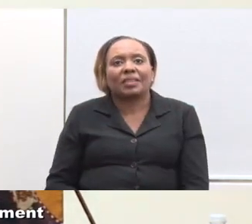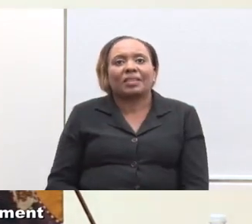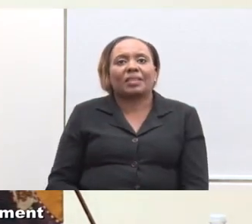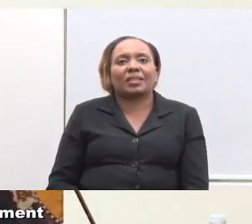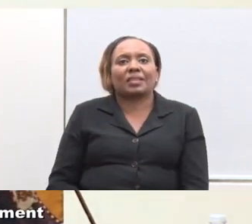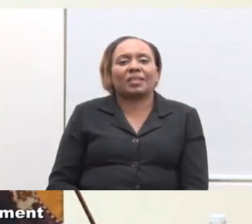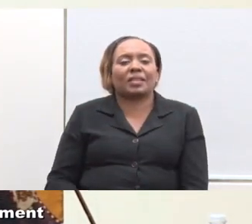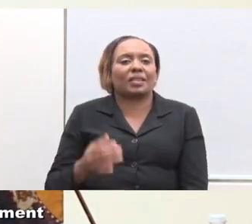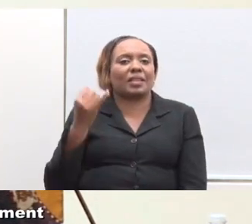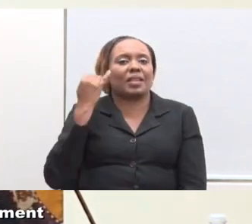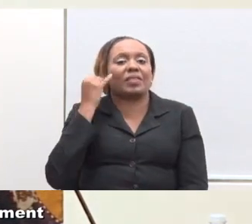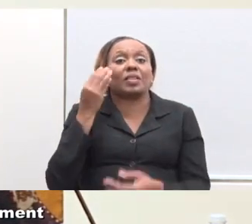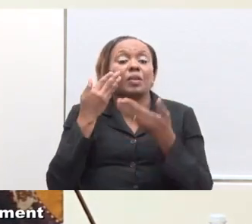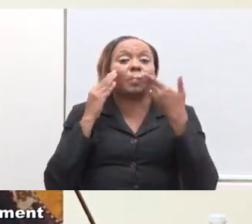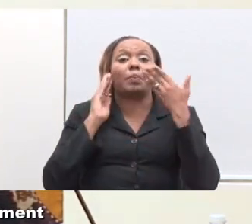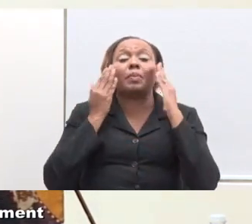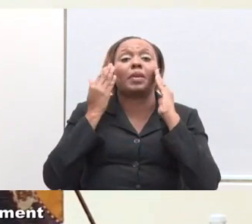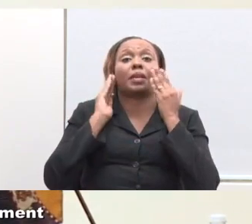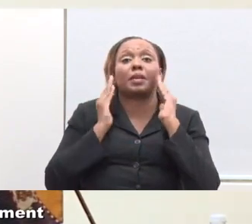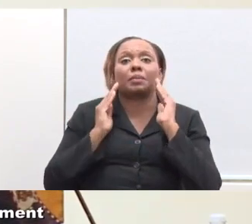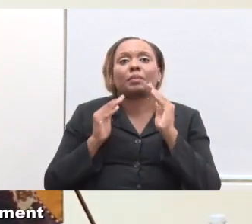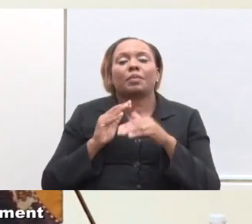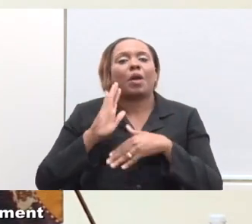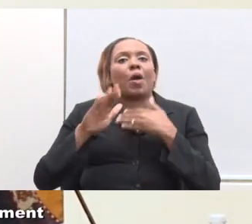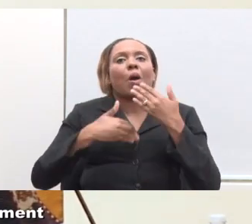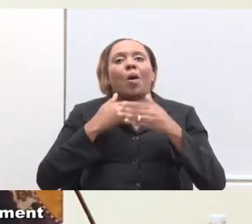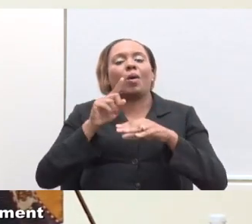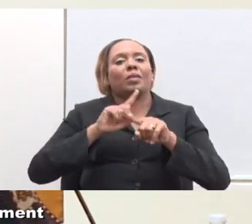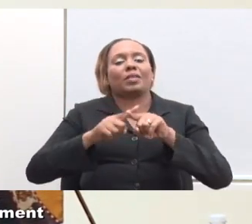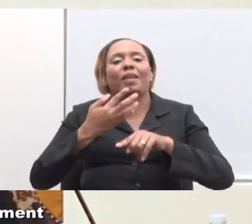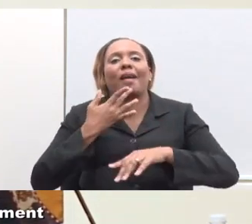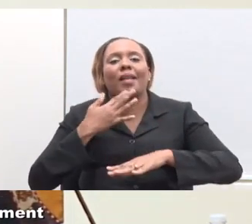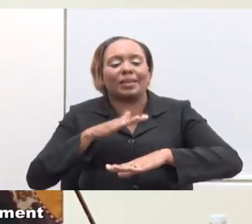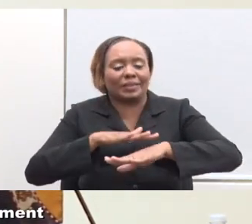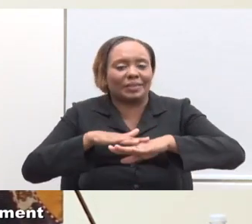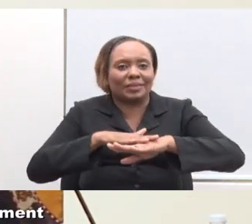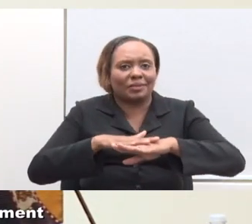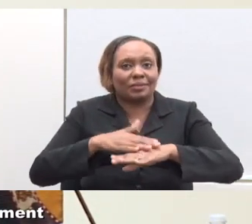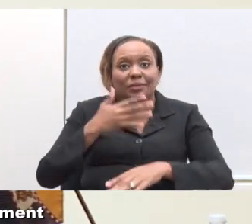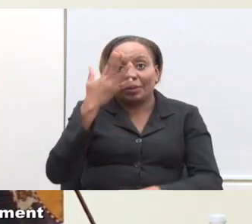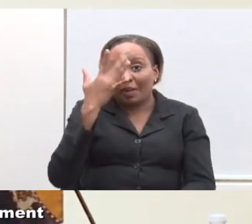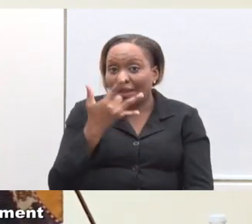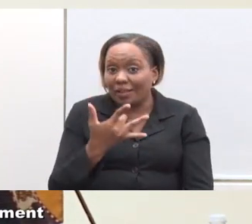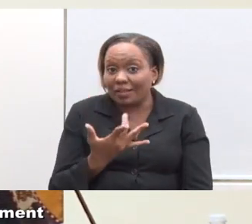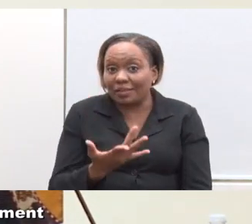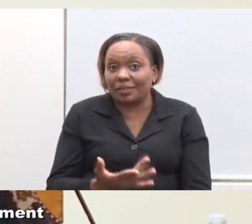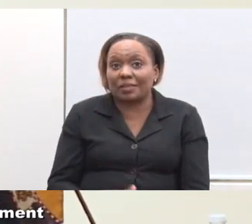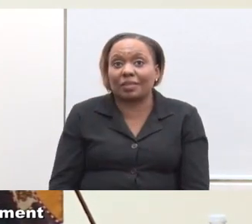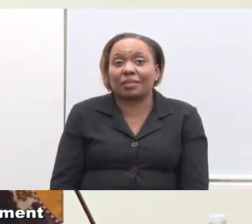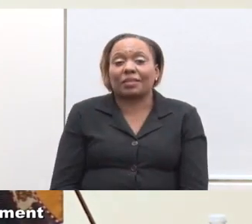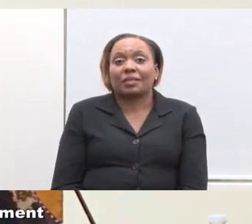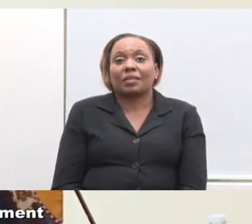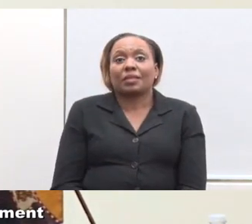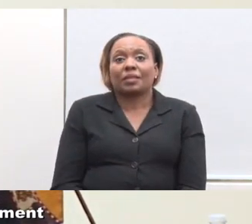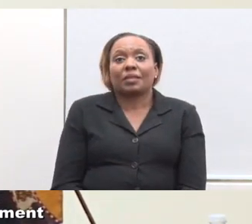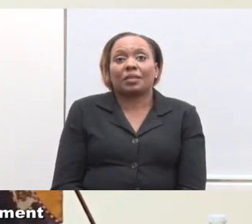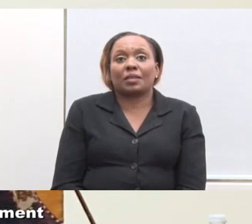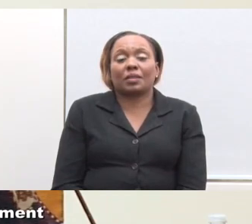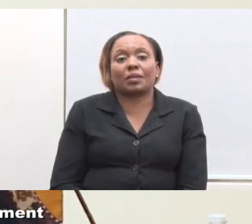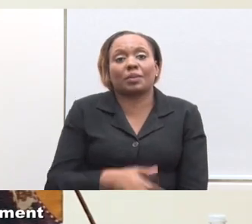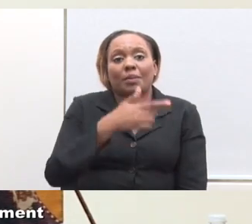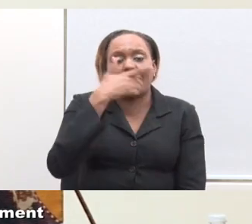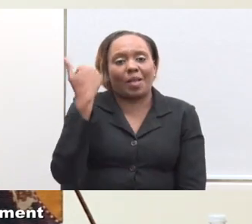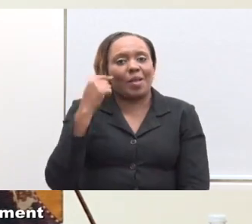production of the makeup, all shades. And you know why? Because deep down in Westbury